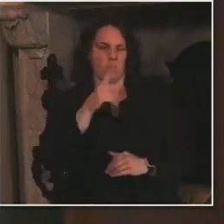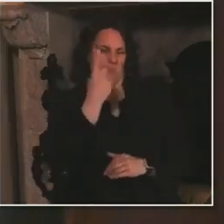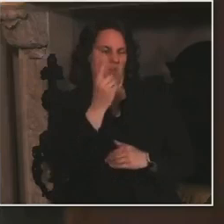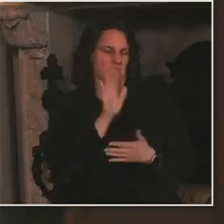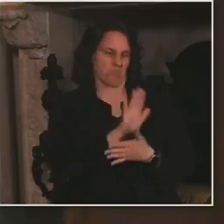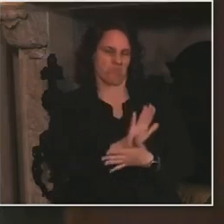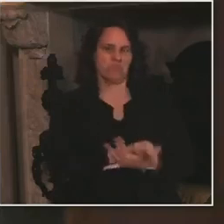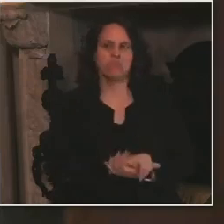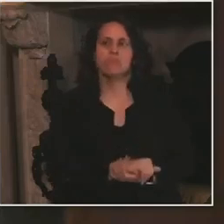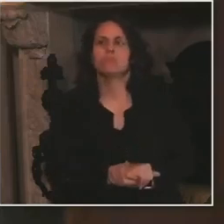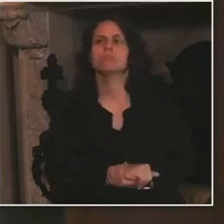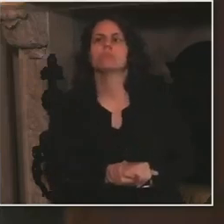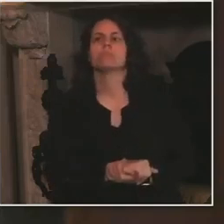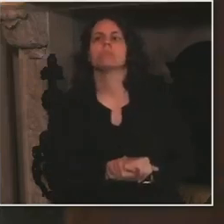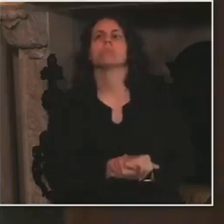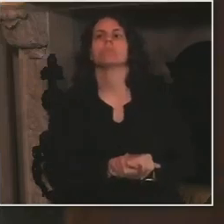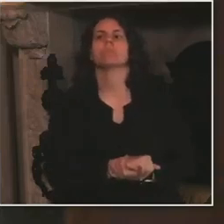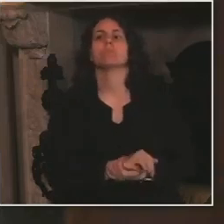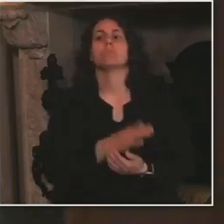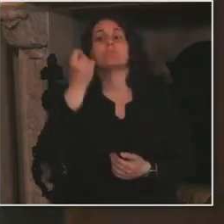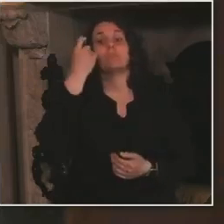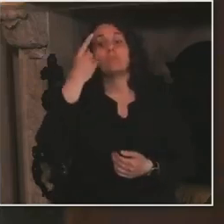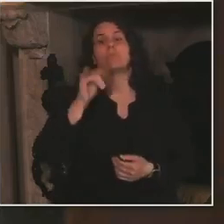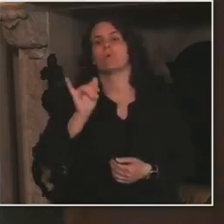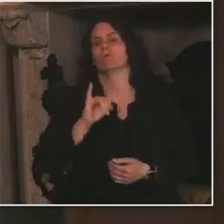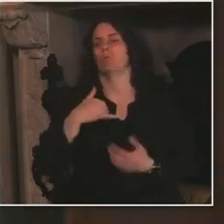being tested so that we are